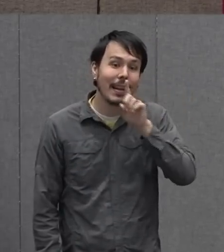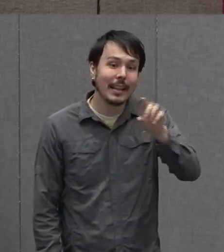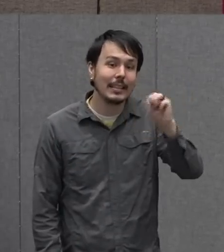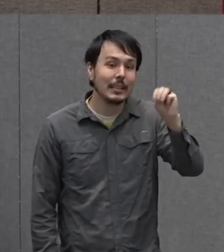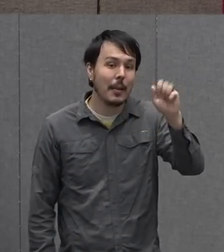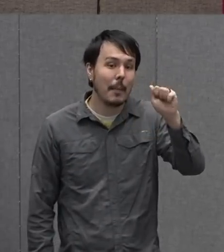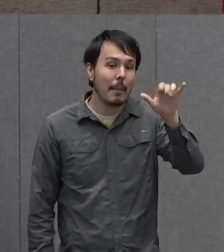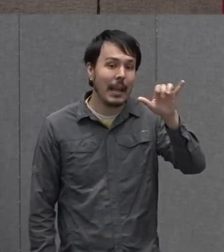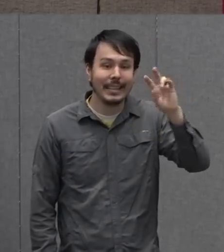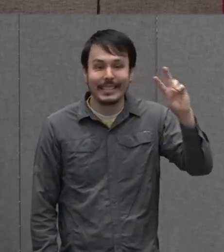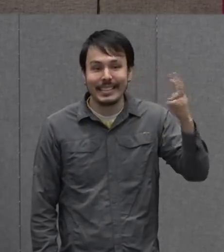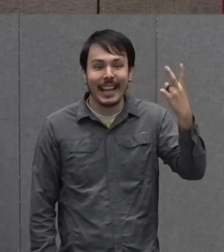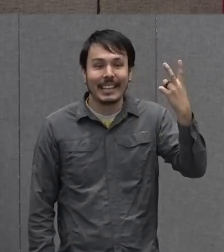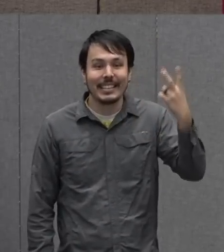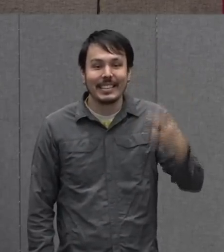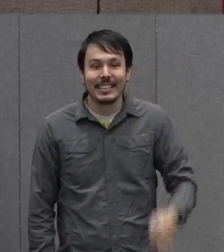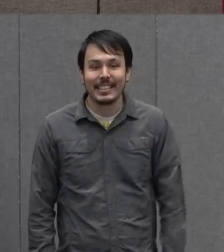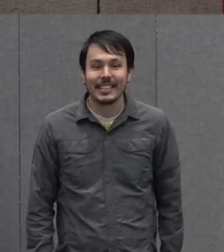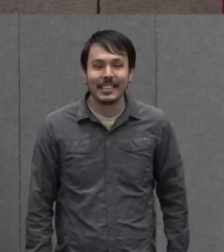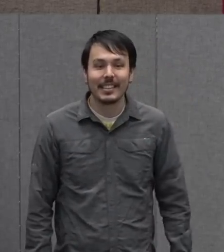2nd.